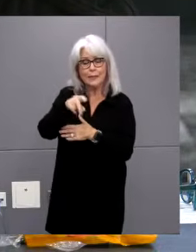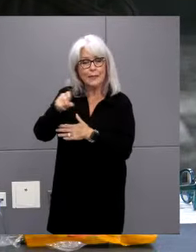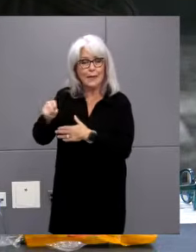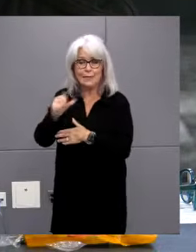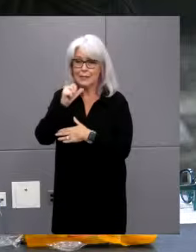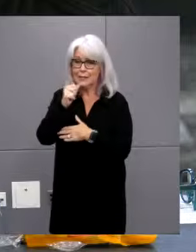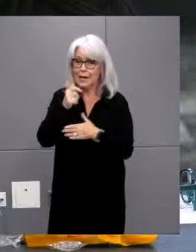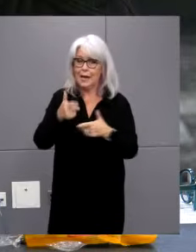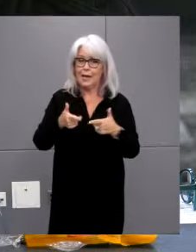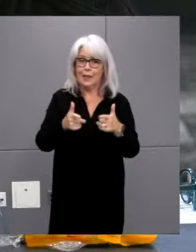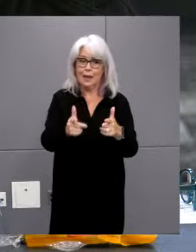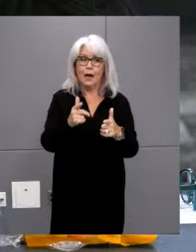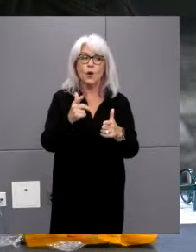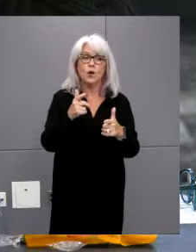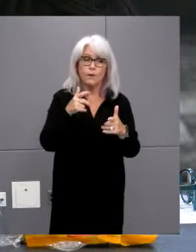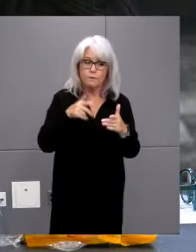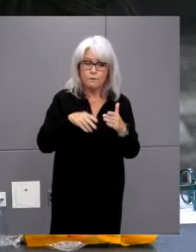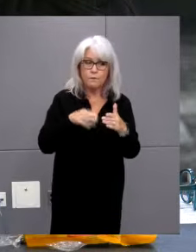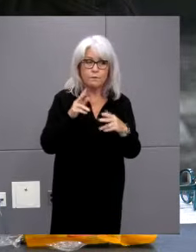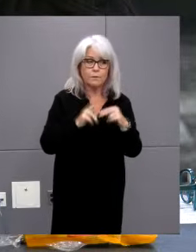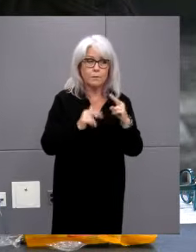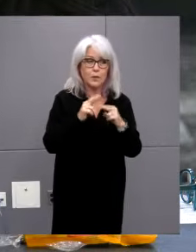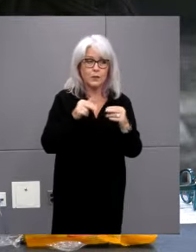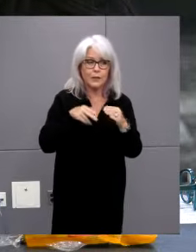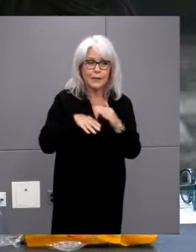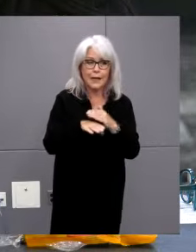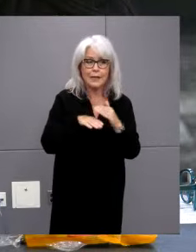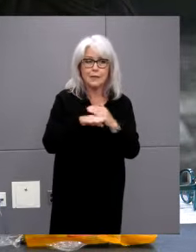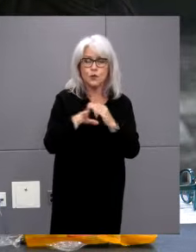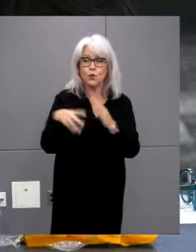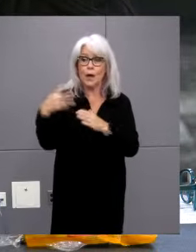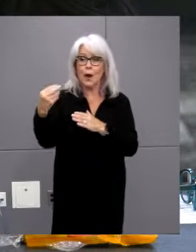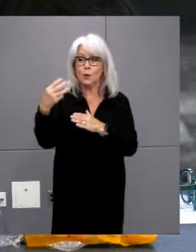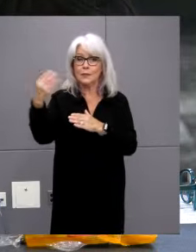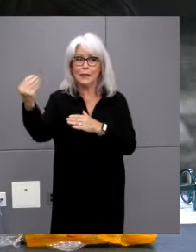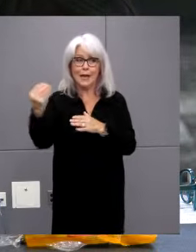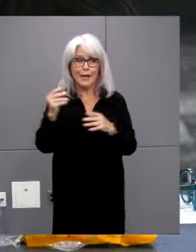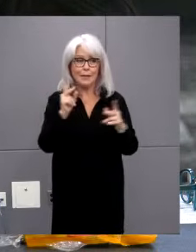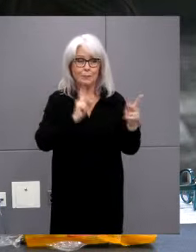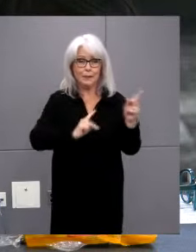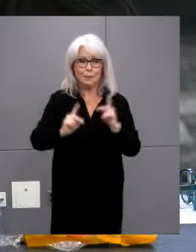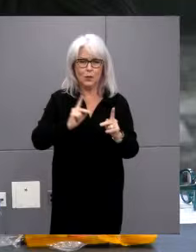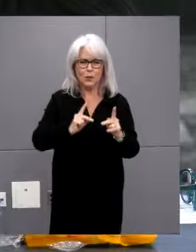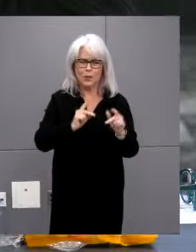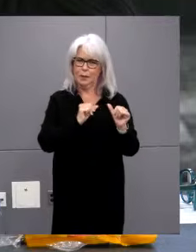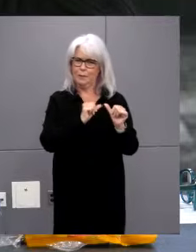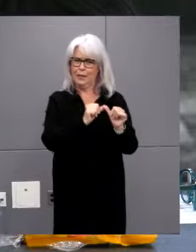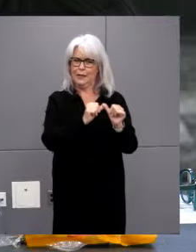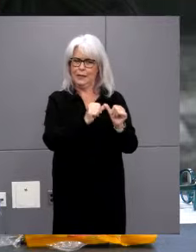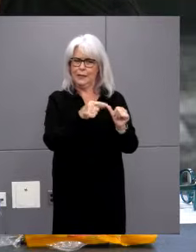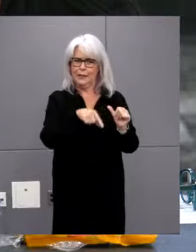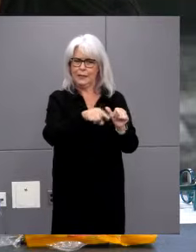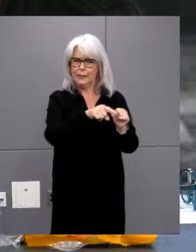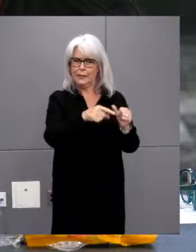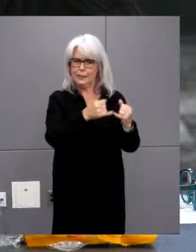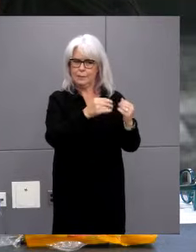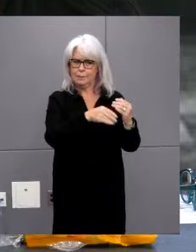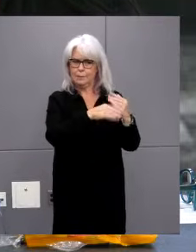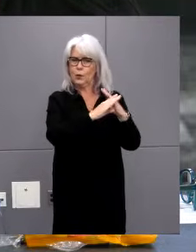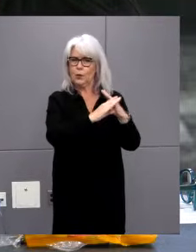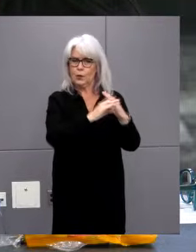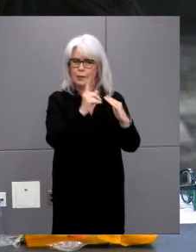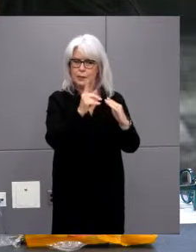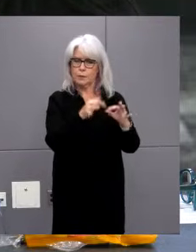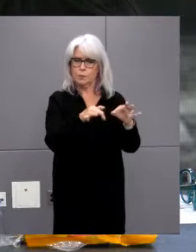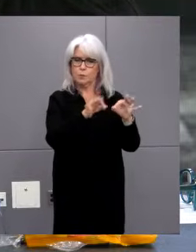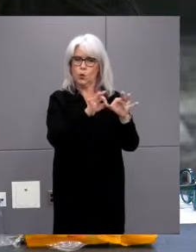granting facility access to outside individuals. Maintaining these boundaries is essential to